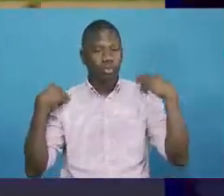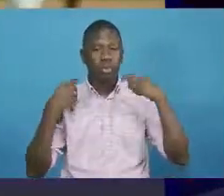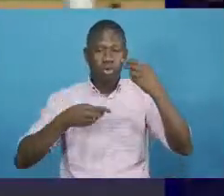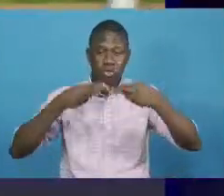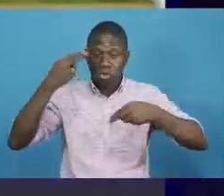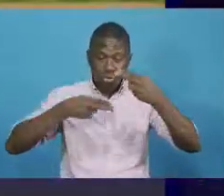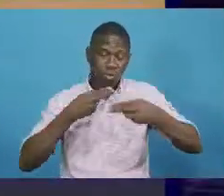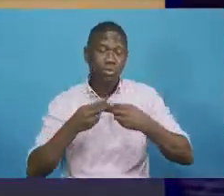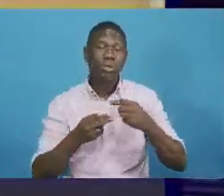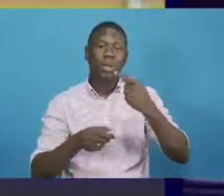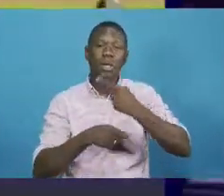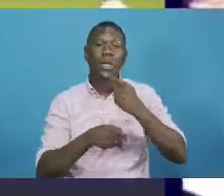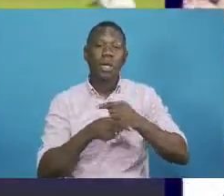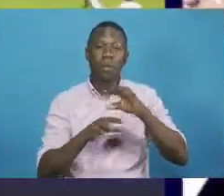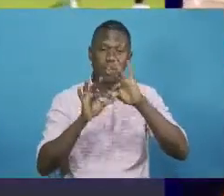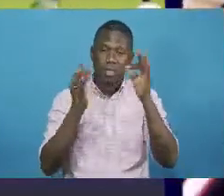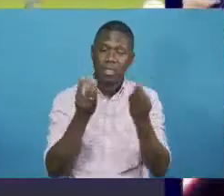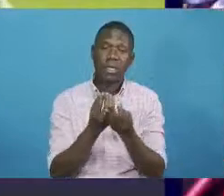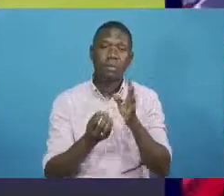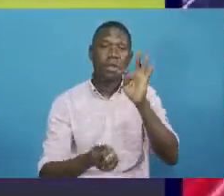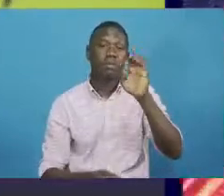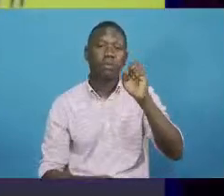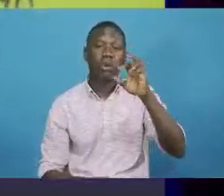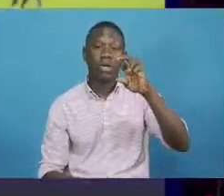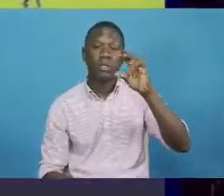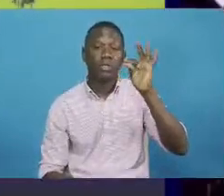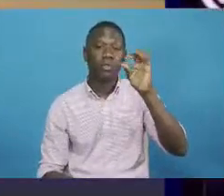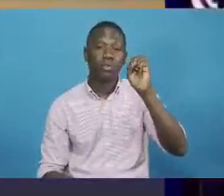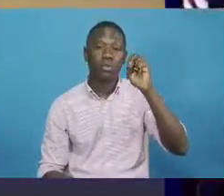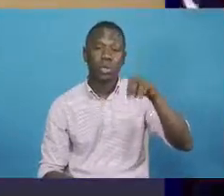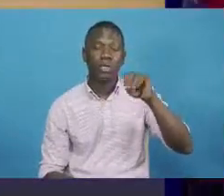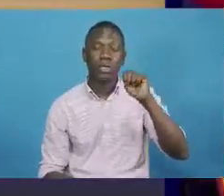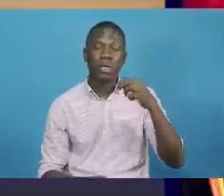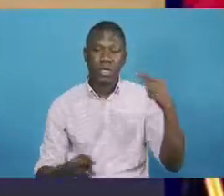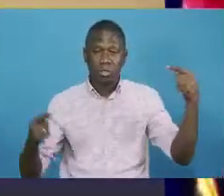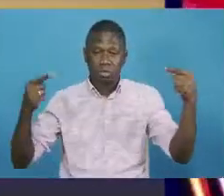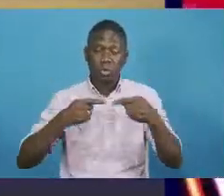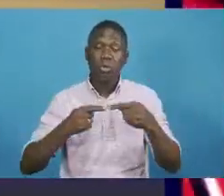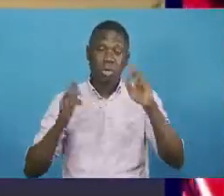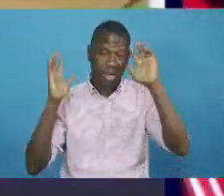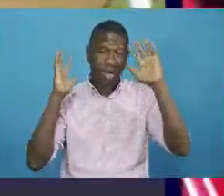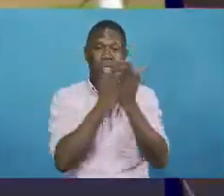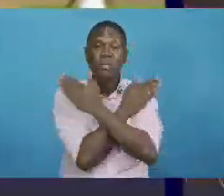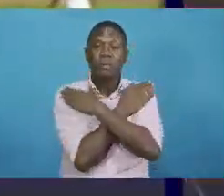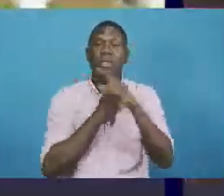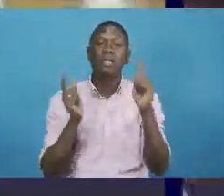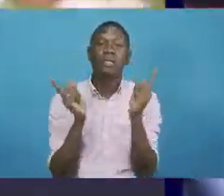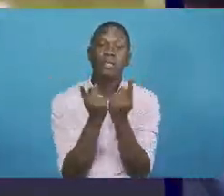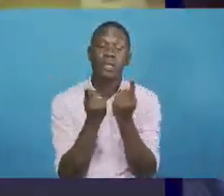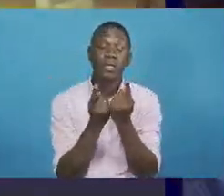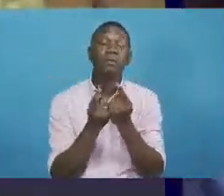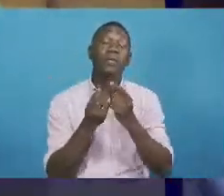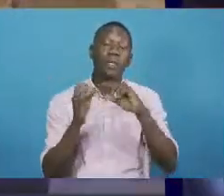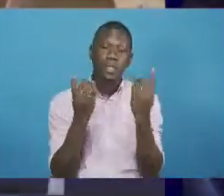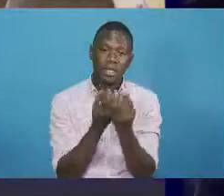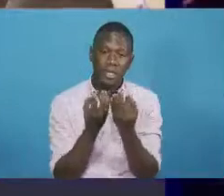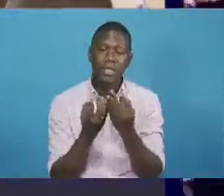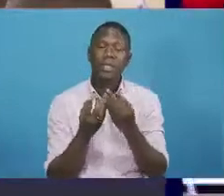League champions Fortune FC are drawn against Algerian club ES Sati for the CAF Champions League preliminary round